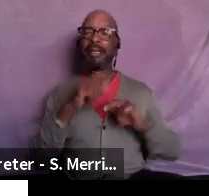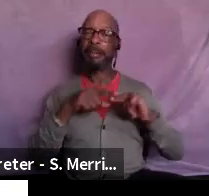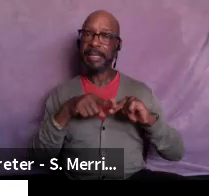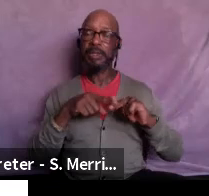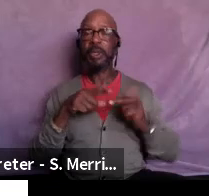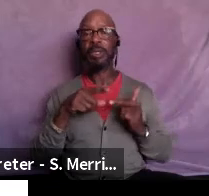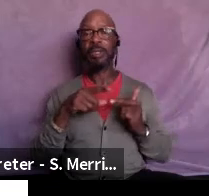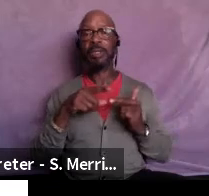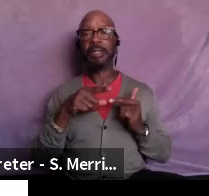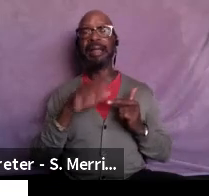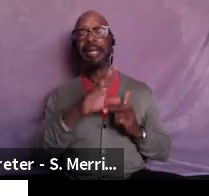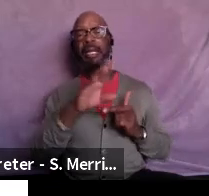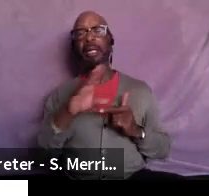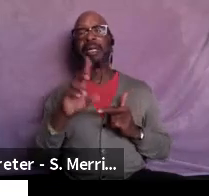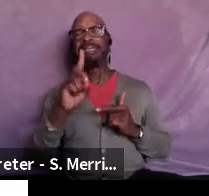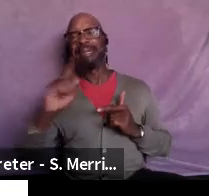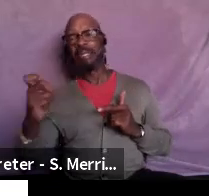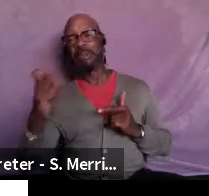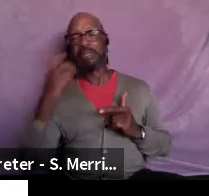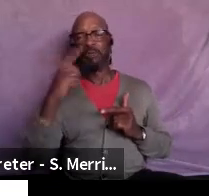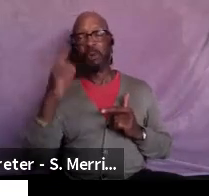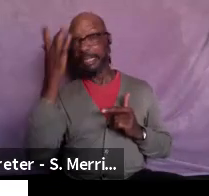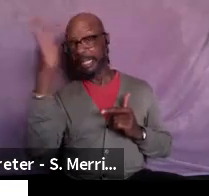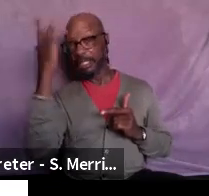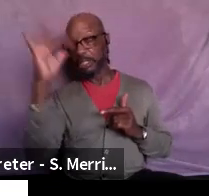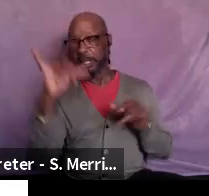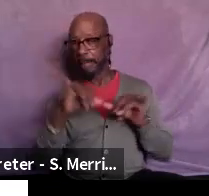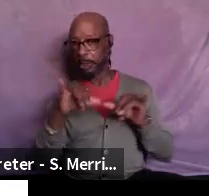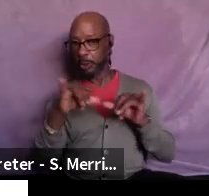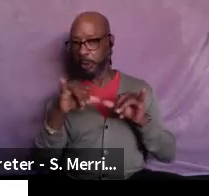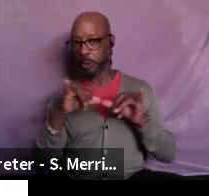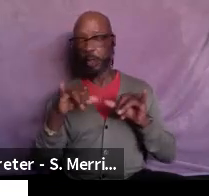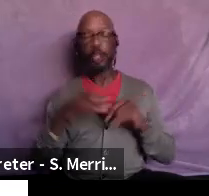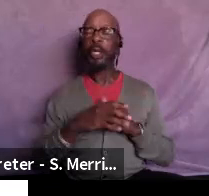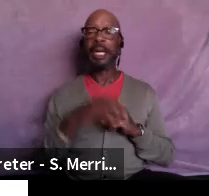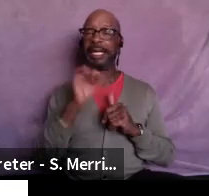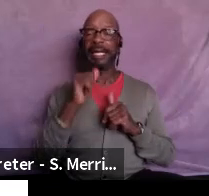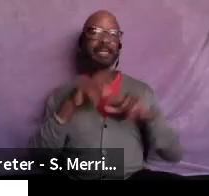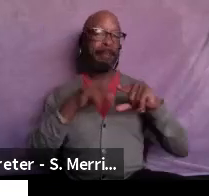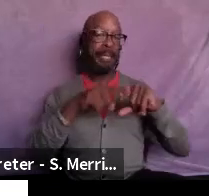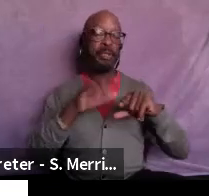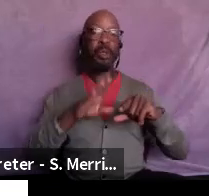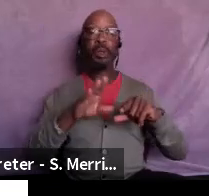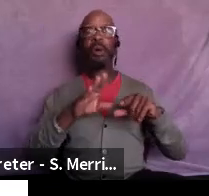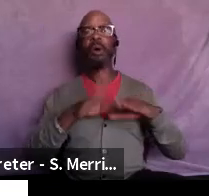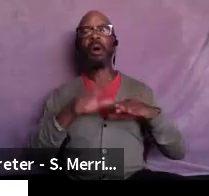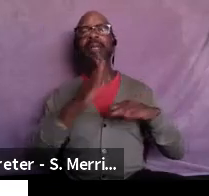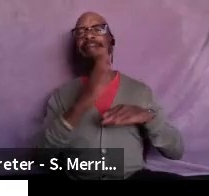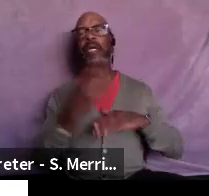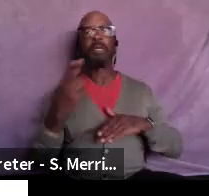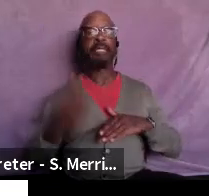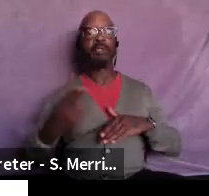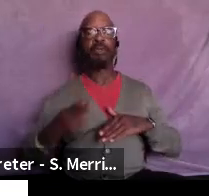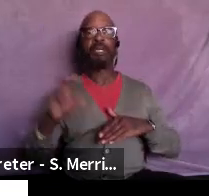participant's diagnosis or intelligence measures, and it must not be based on a participant's history of opioid use